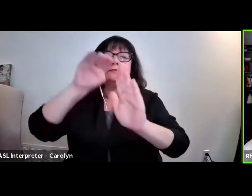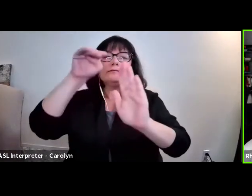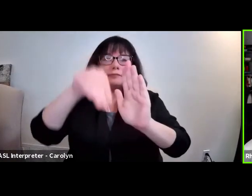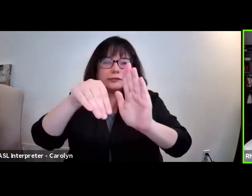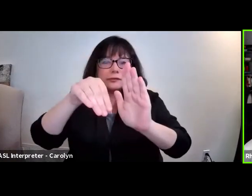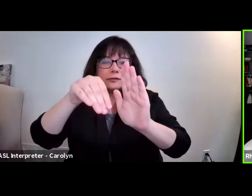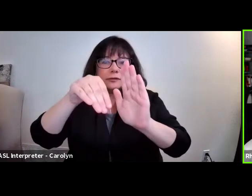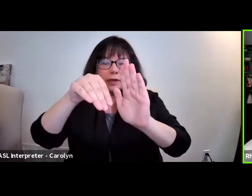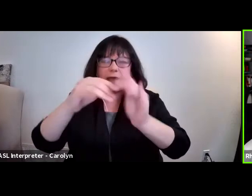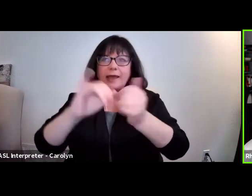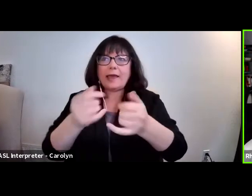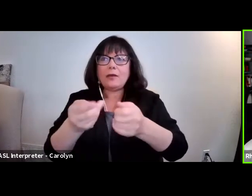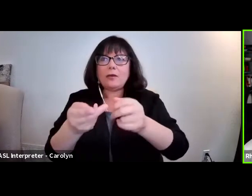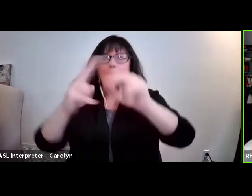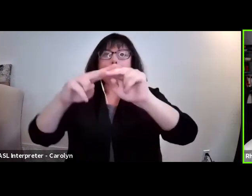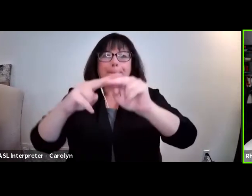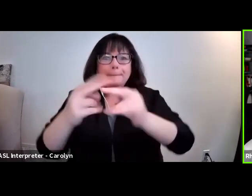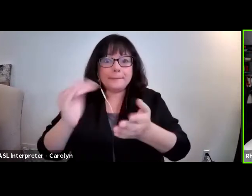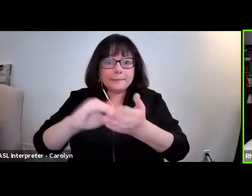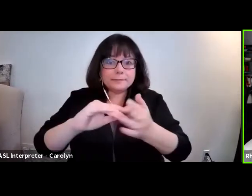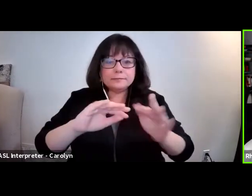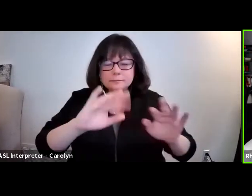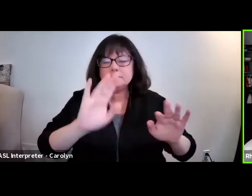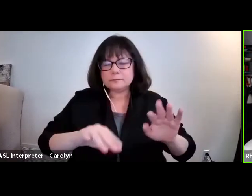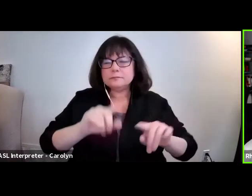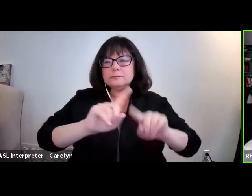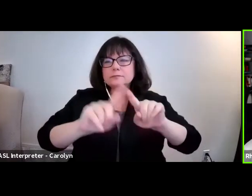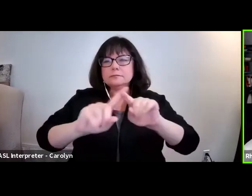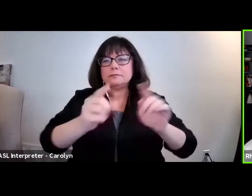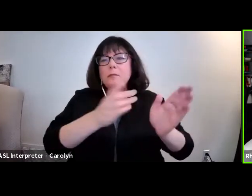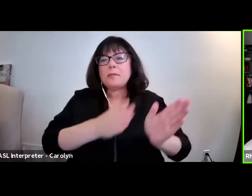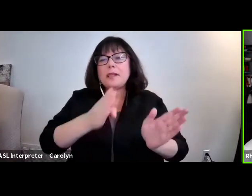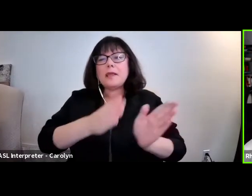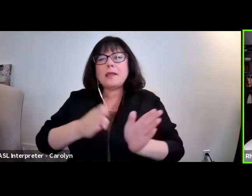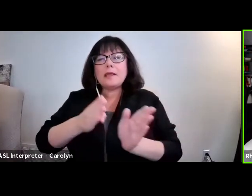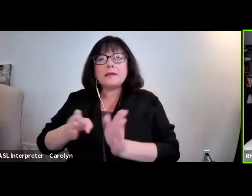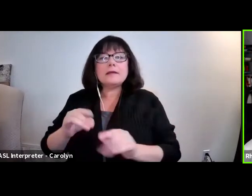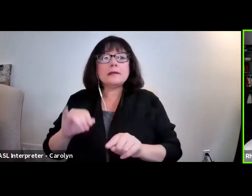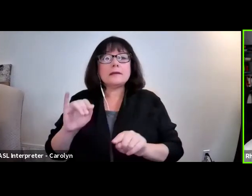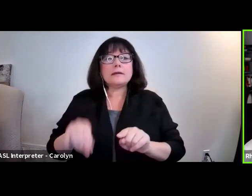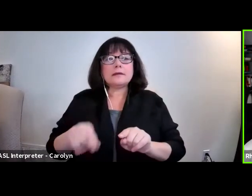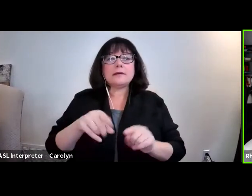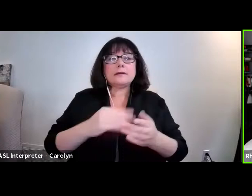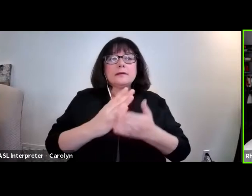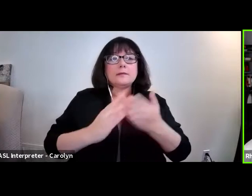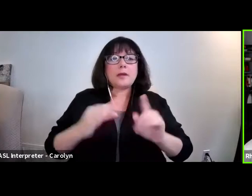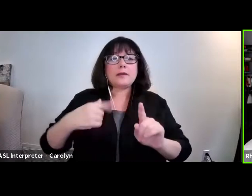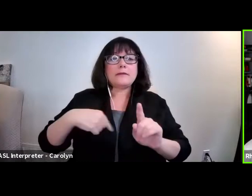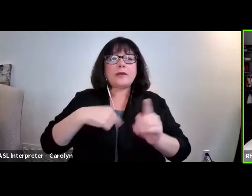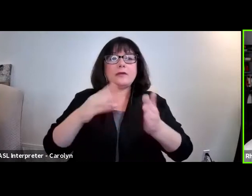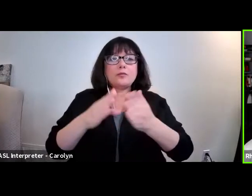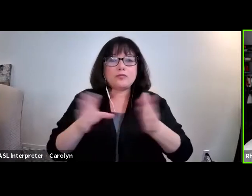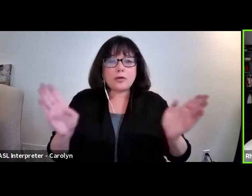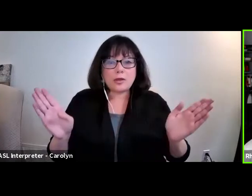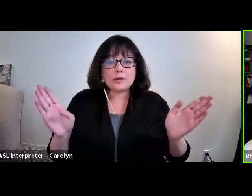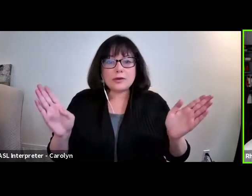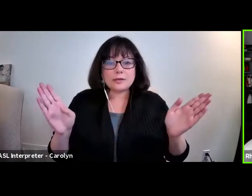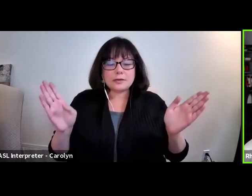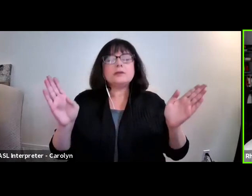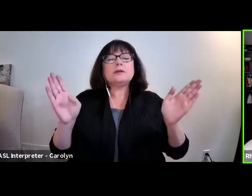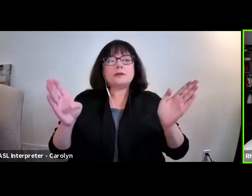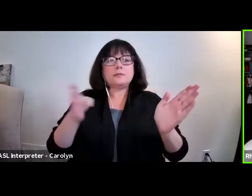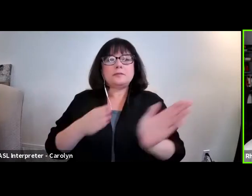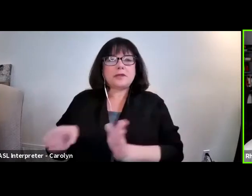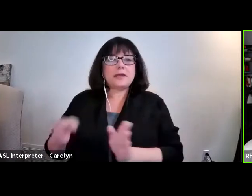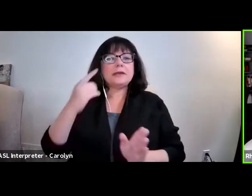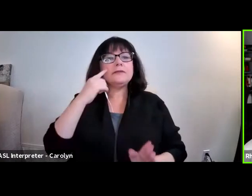the strategic enrollment management plans, they're part of a broader planning and budgeting strategy that has ensured